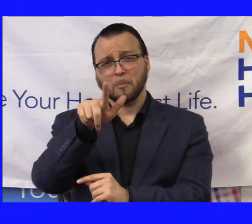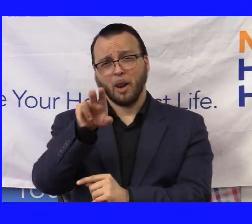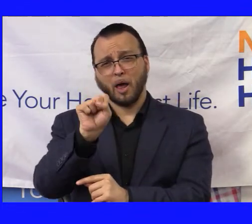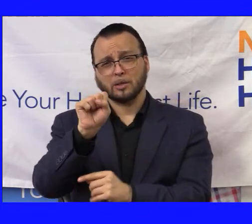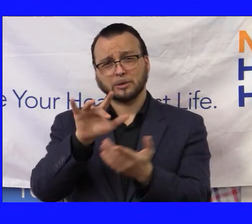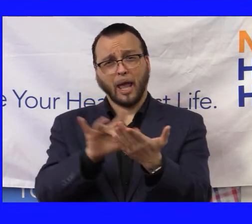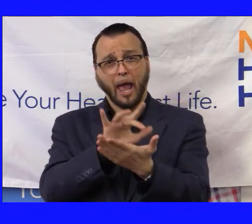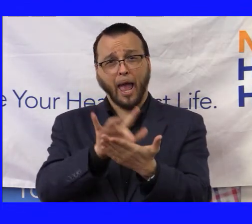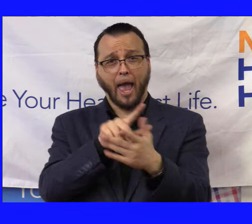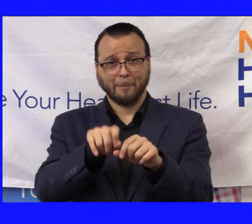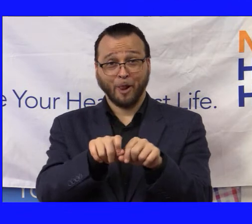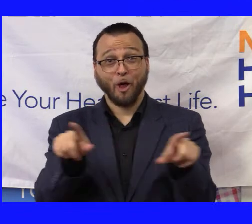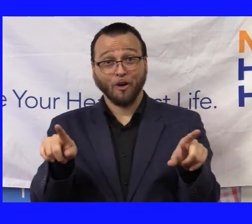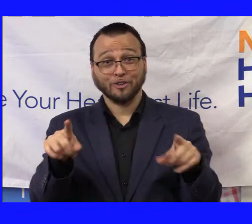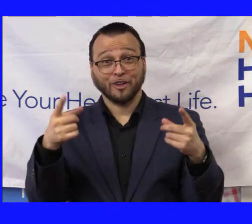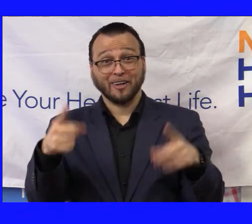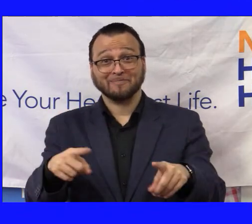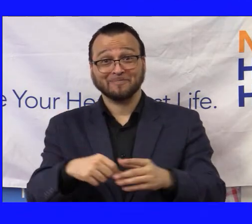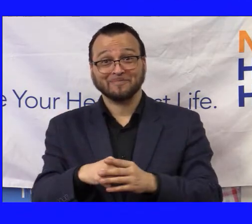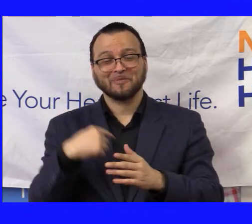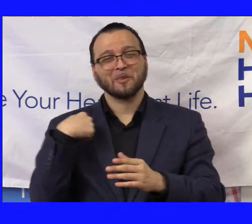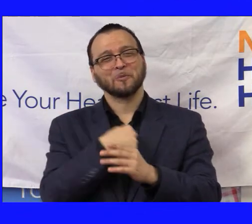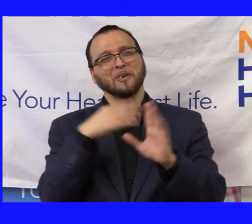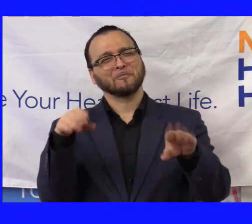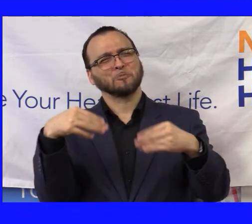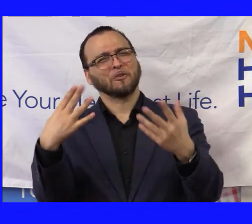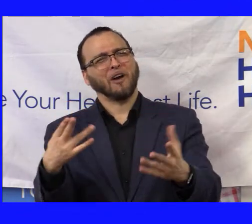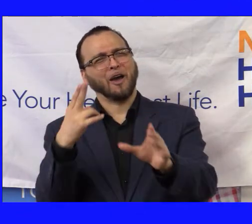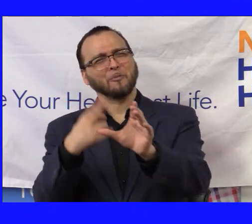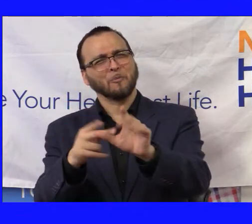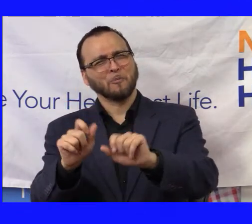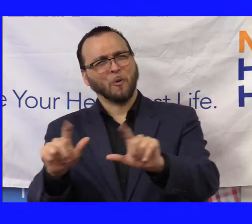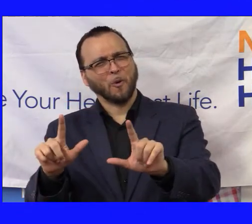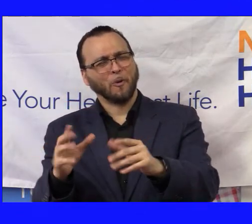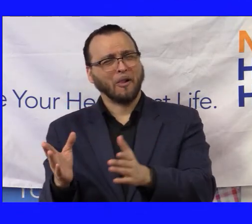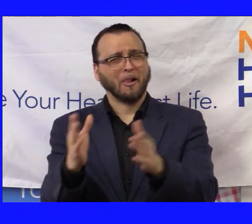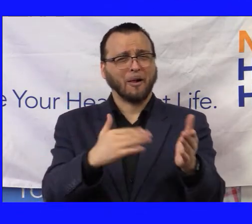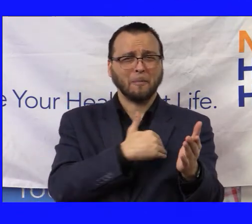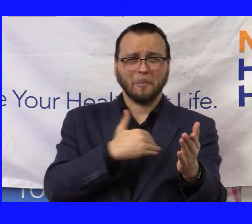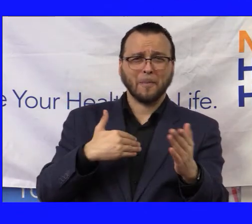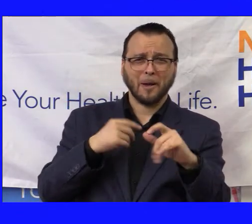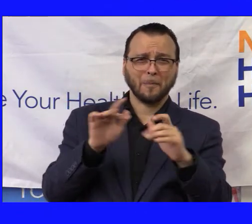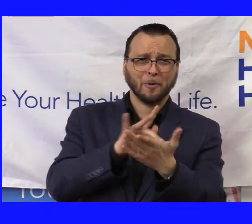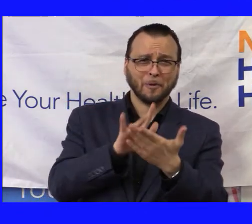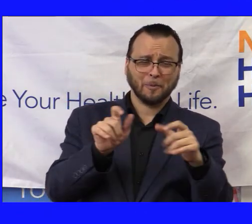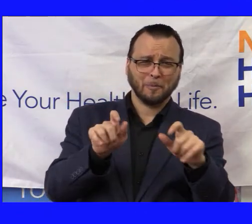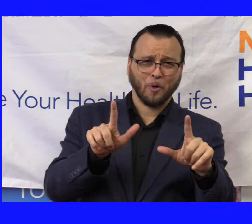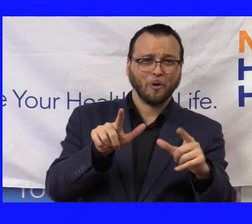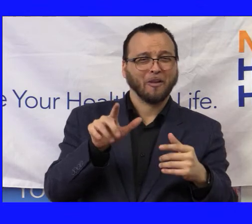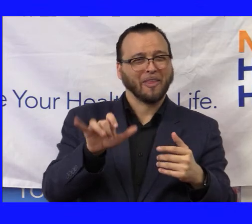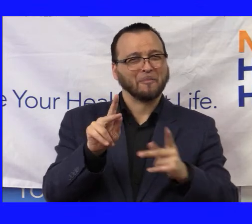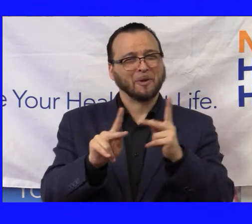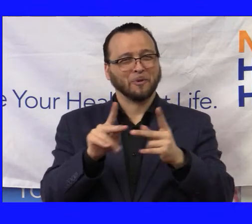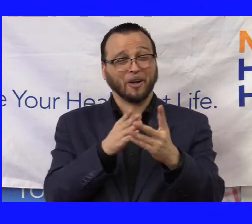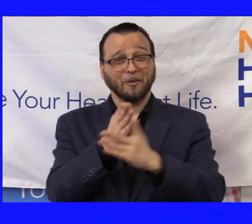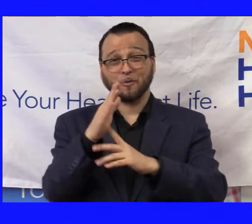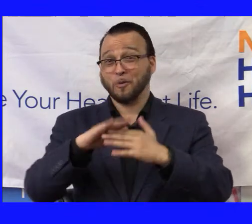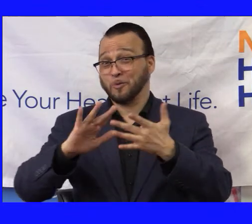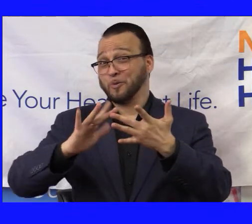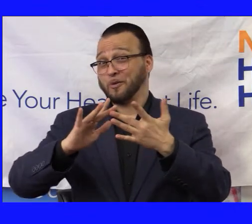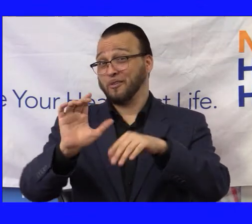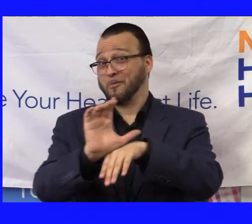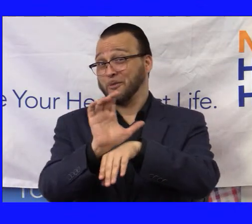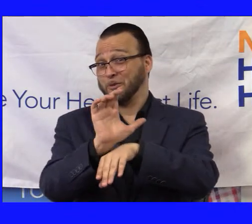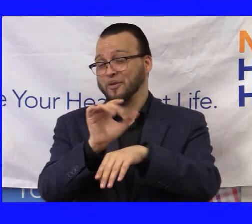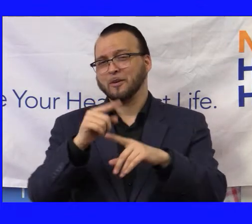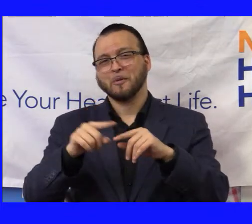occurred. We have a provider portal and a member portal that people can access through the internet, but this is a mechanism